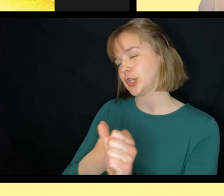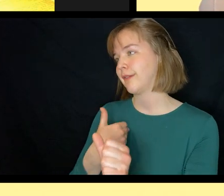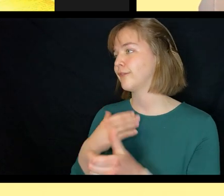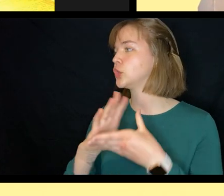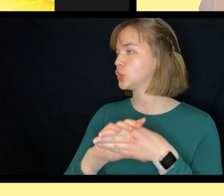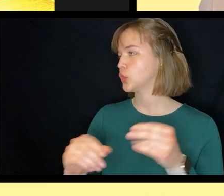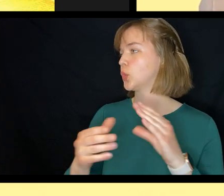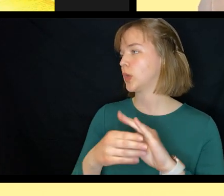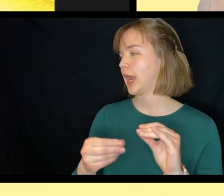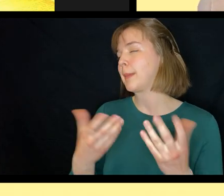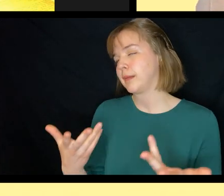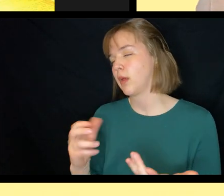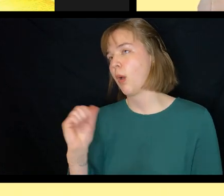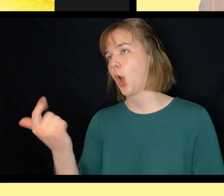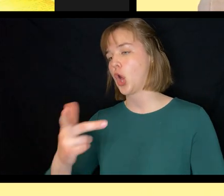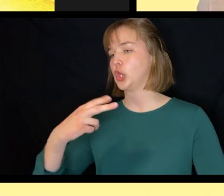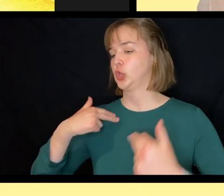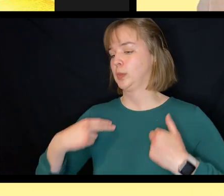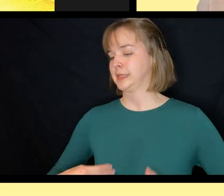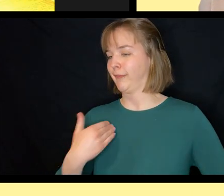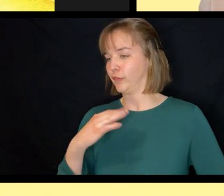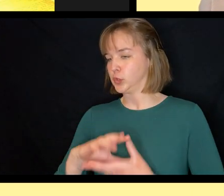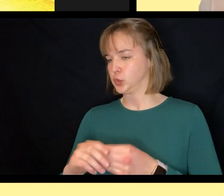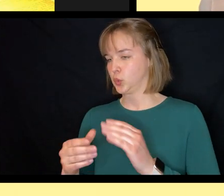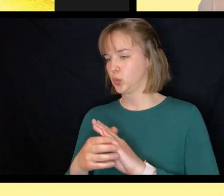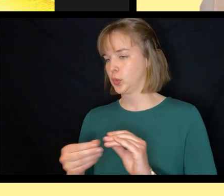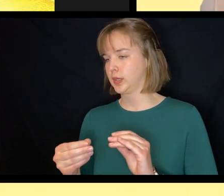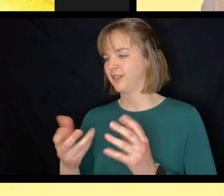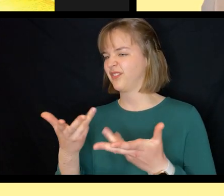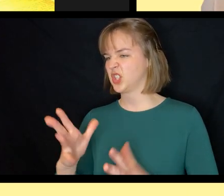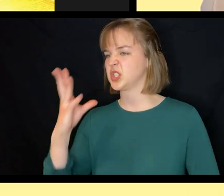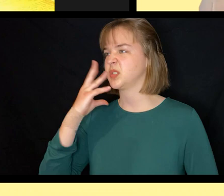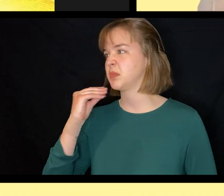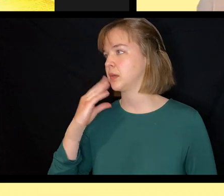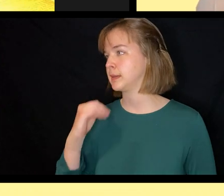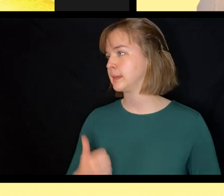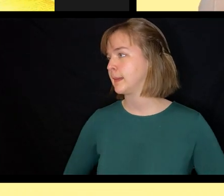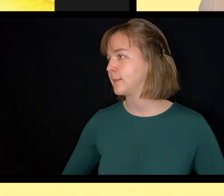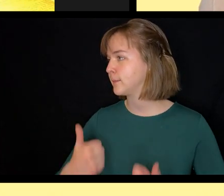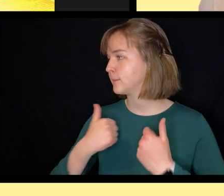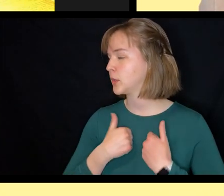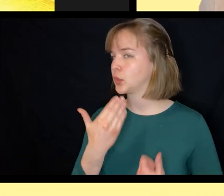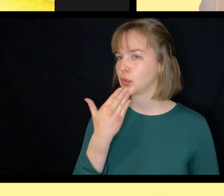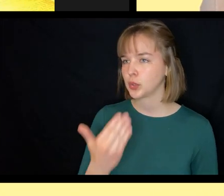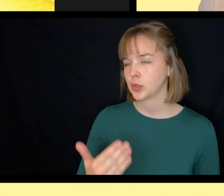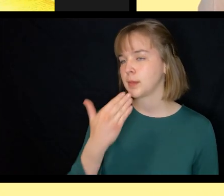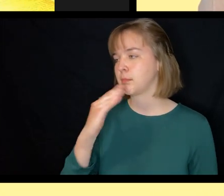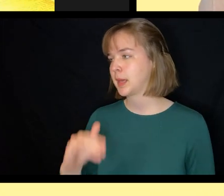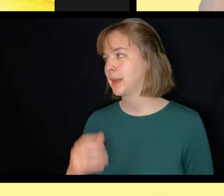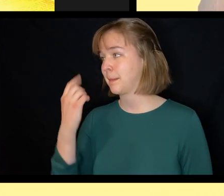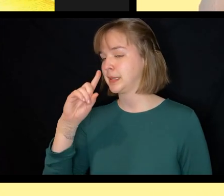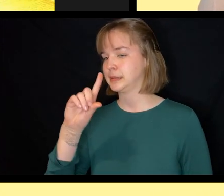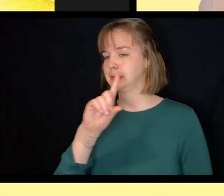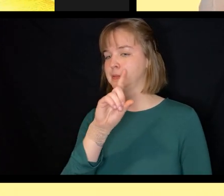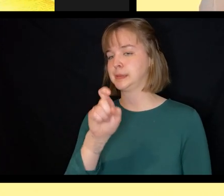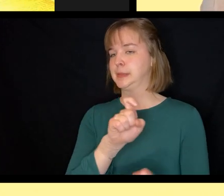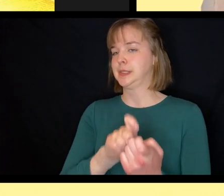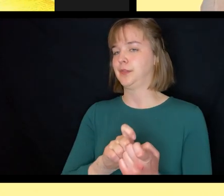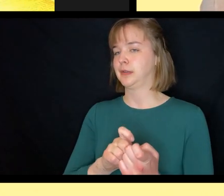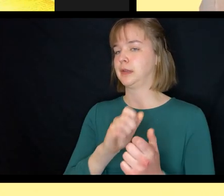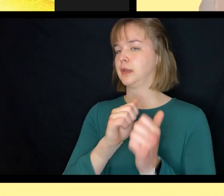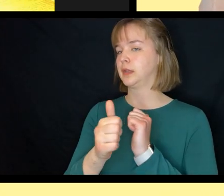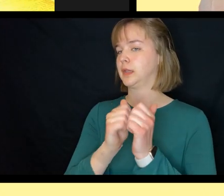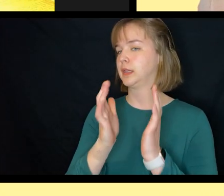Like every human has some kind of story. They've gone through stuff. Everybody's gone through stuff. But like I feel like with Paralympians, the stories are very